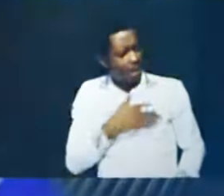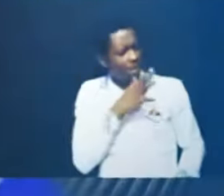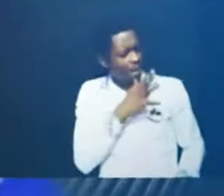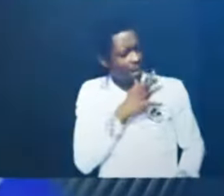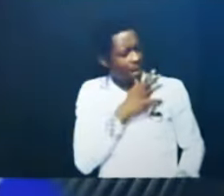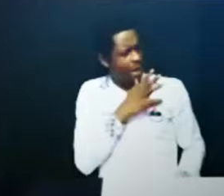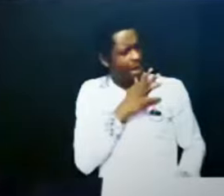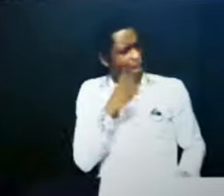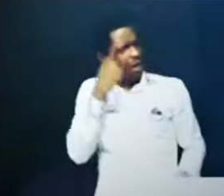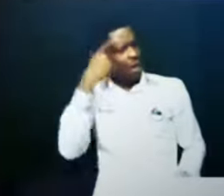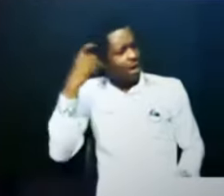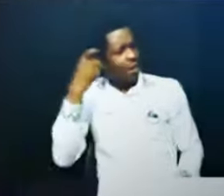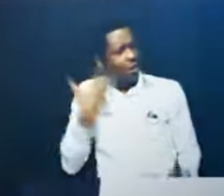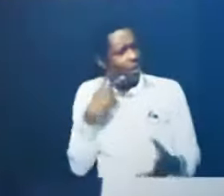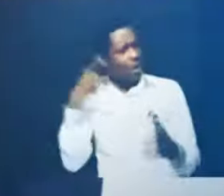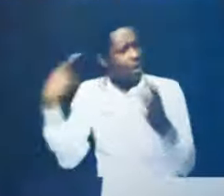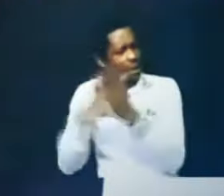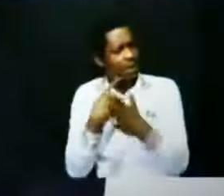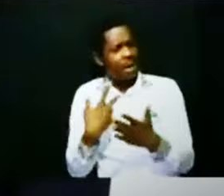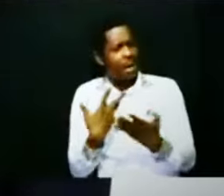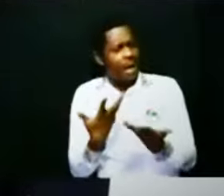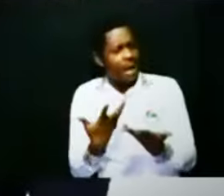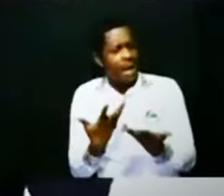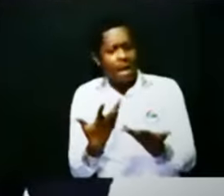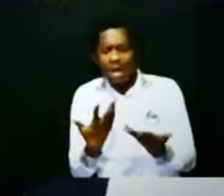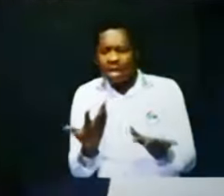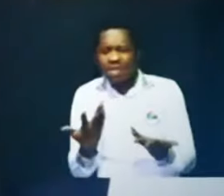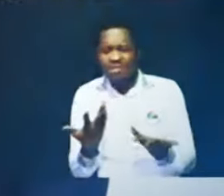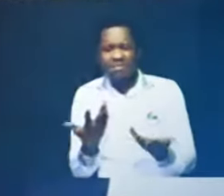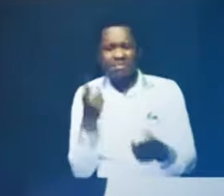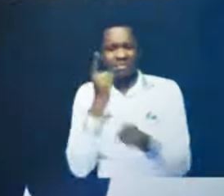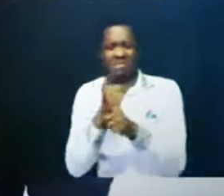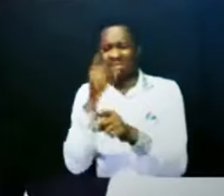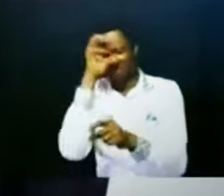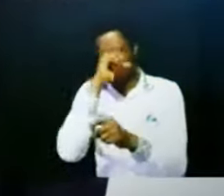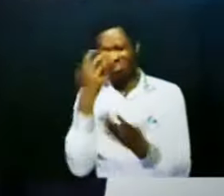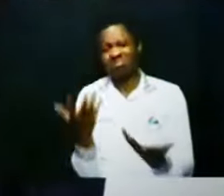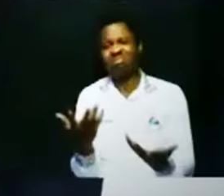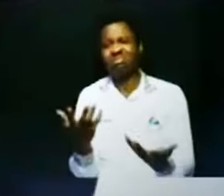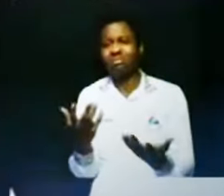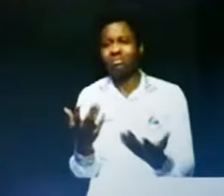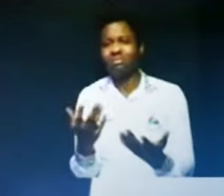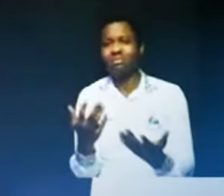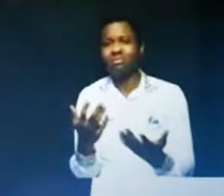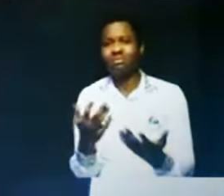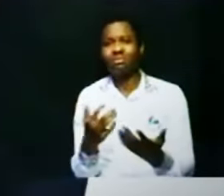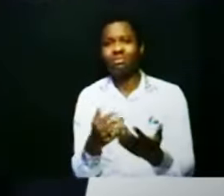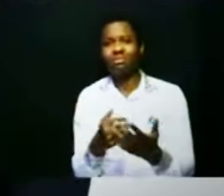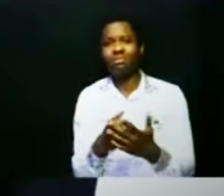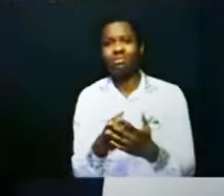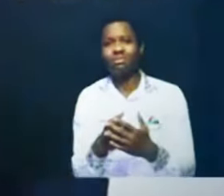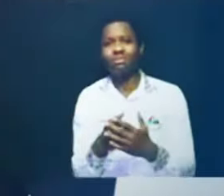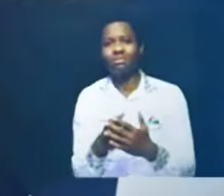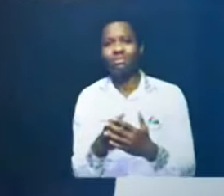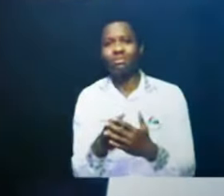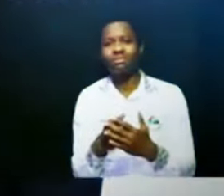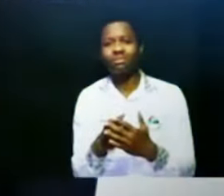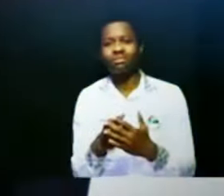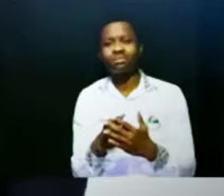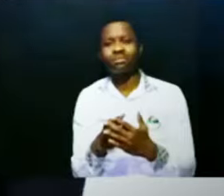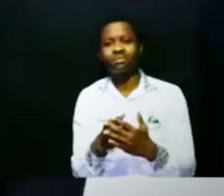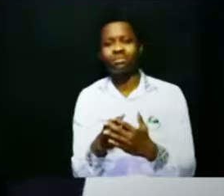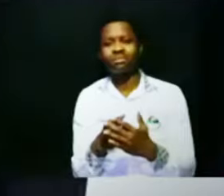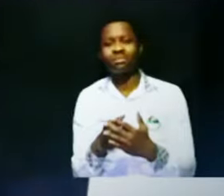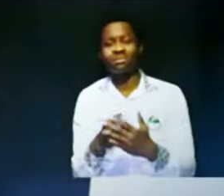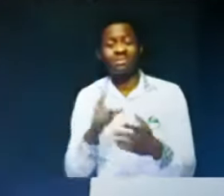Yes. Ube tumia so daye, na umami mpua fa kutokuru, edu echi. Na when it tea no pan out say, hey, we are seeing sumo. And